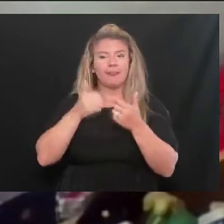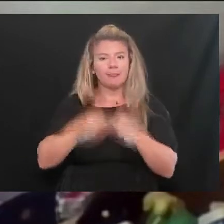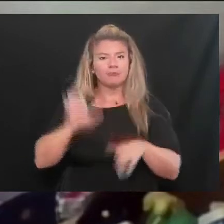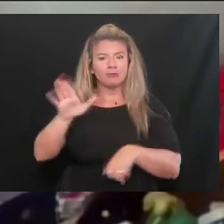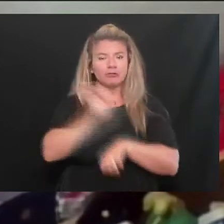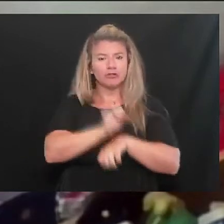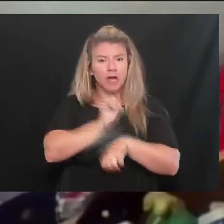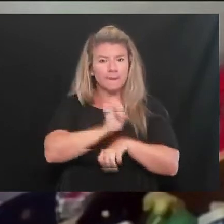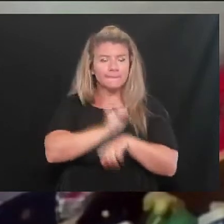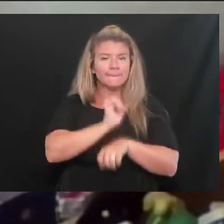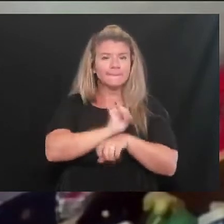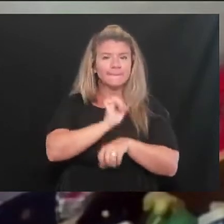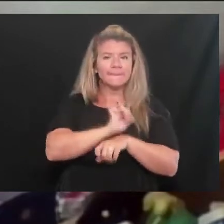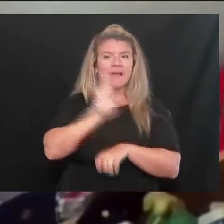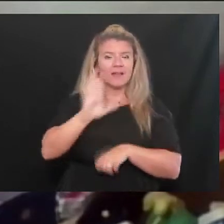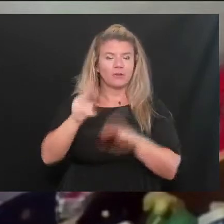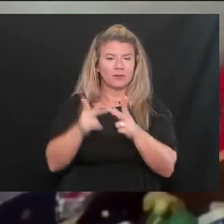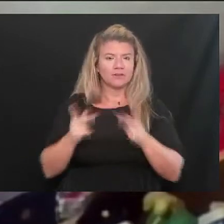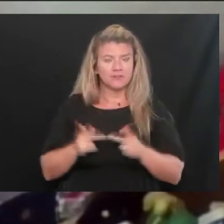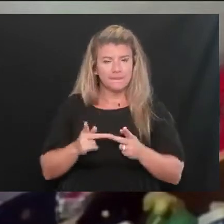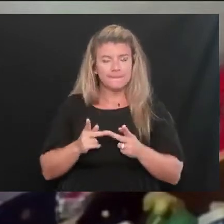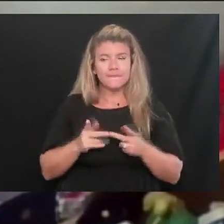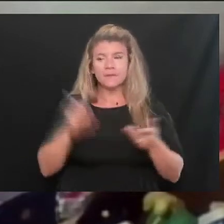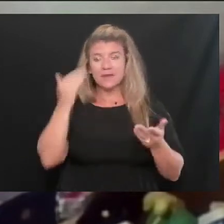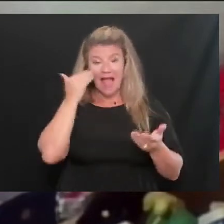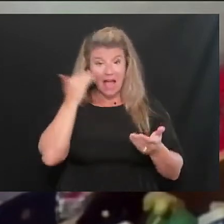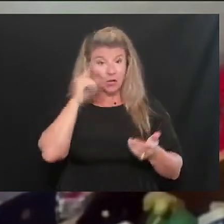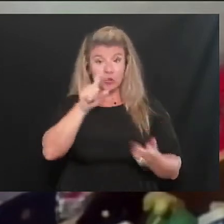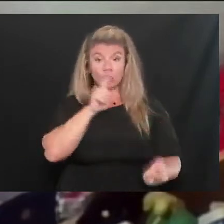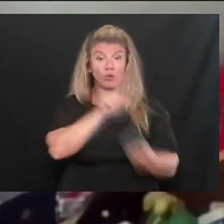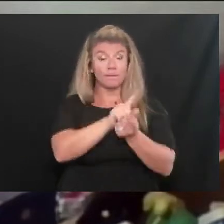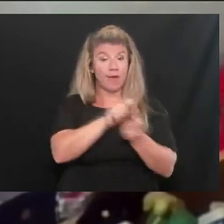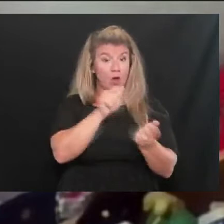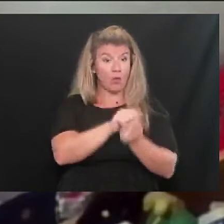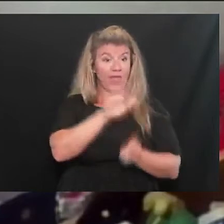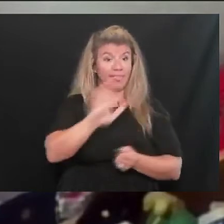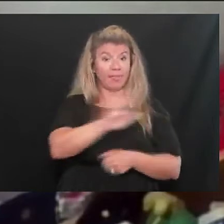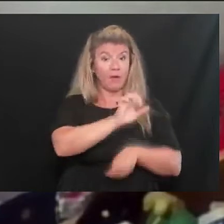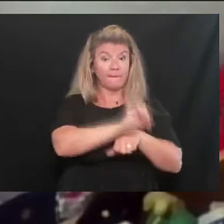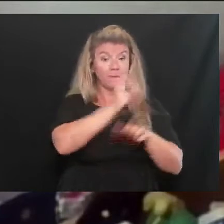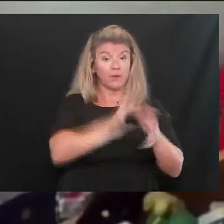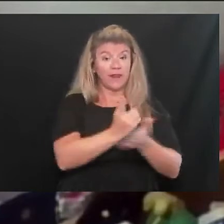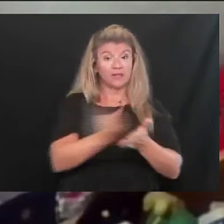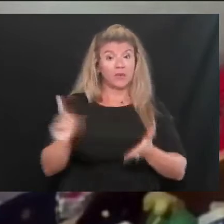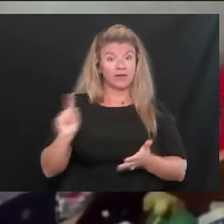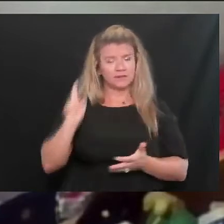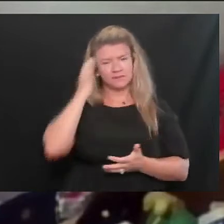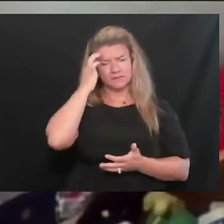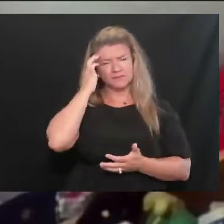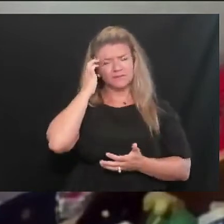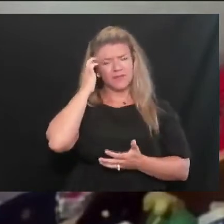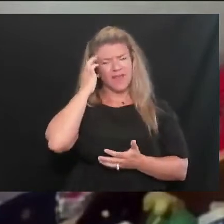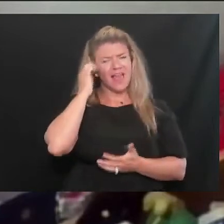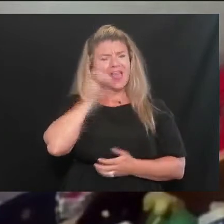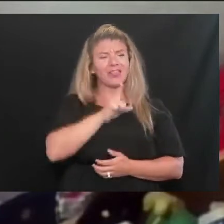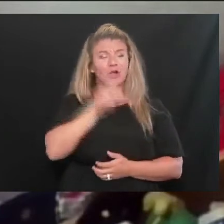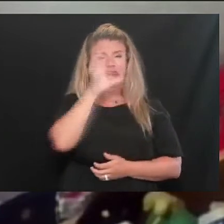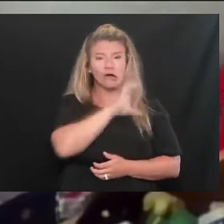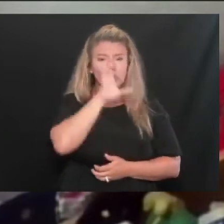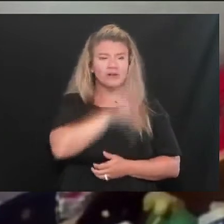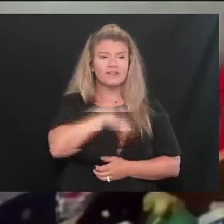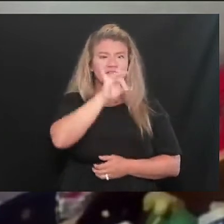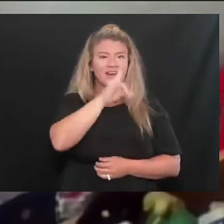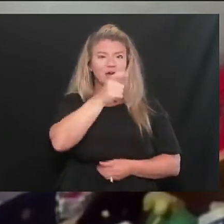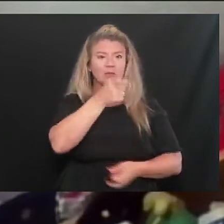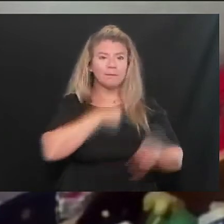plant. And I know you met with the employees just last week. They're looking at if they can find a replacement job at